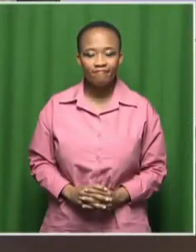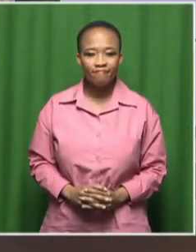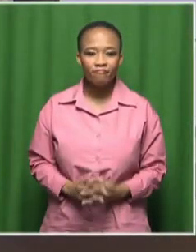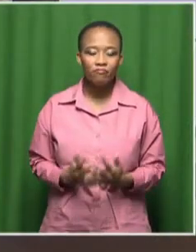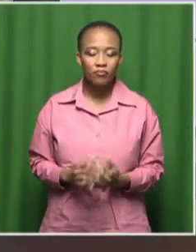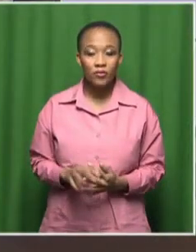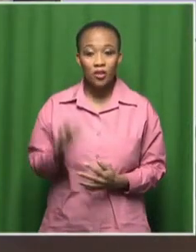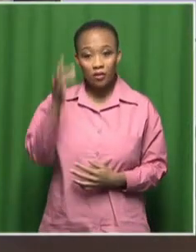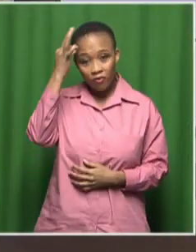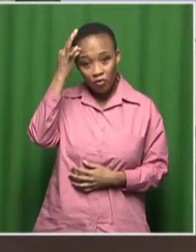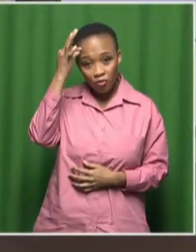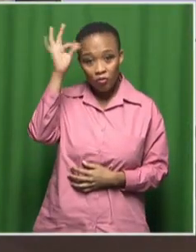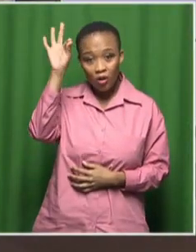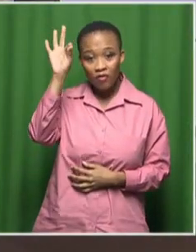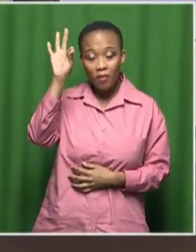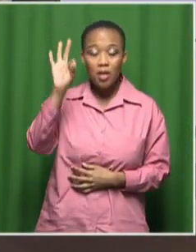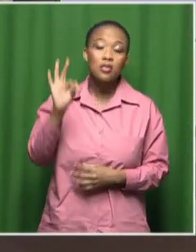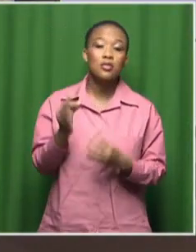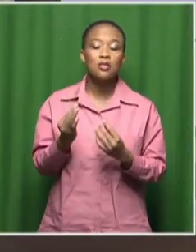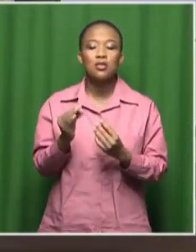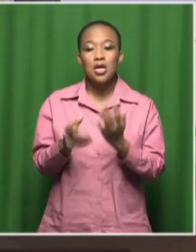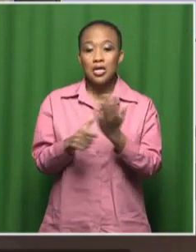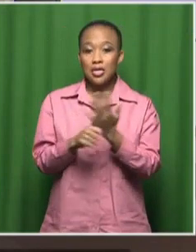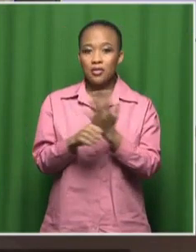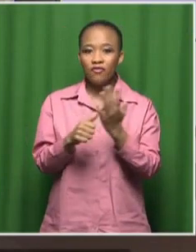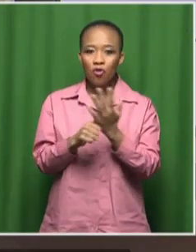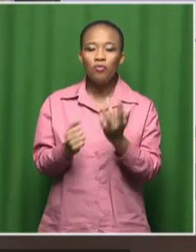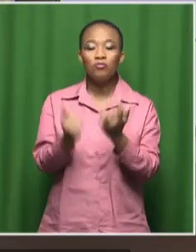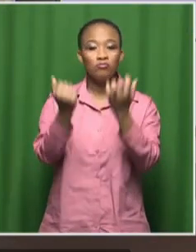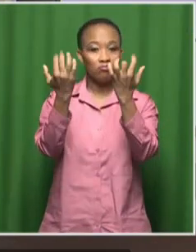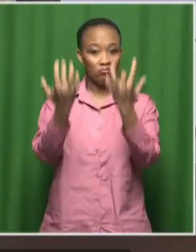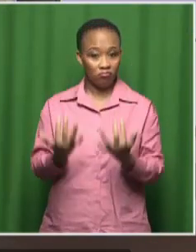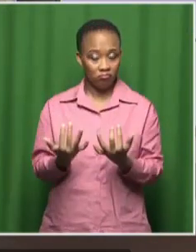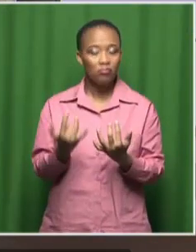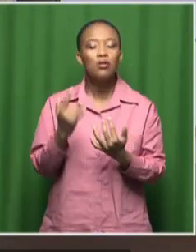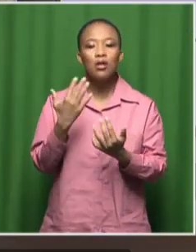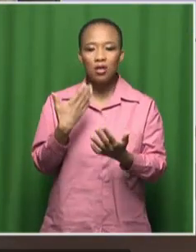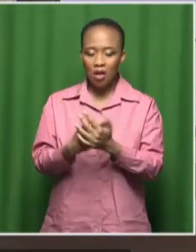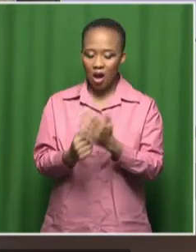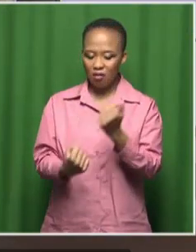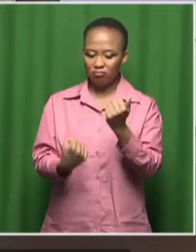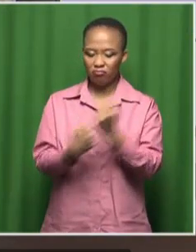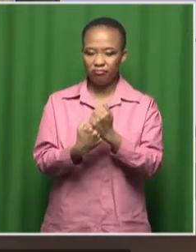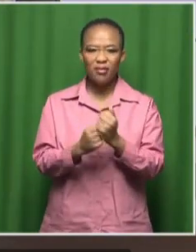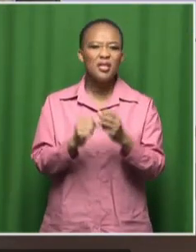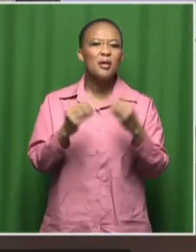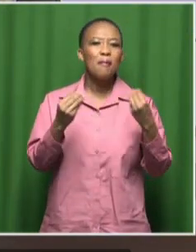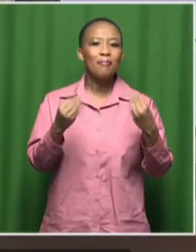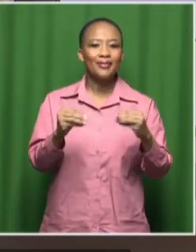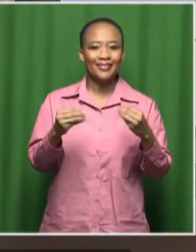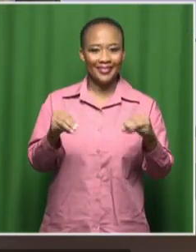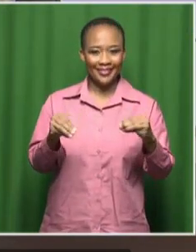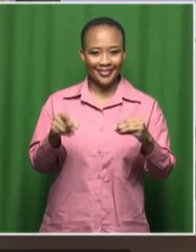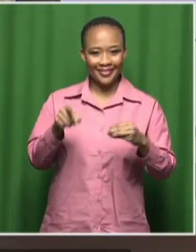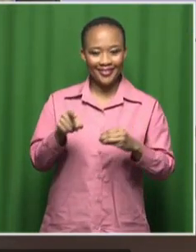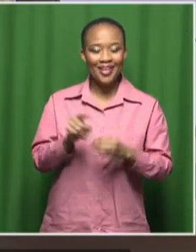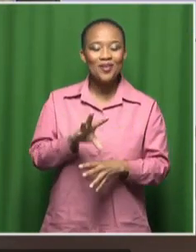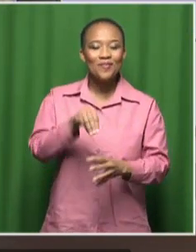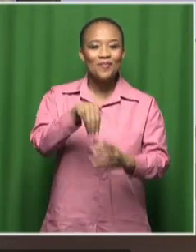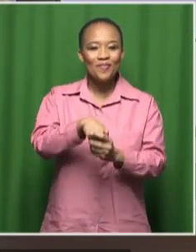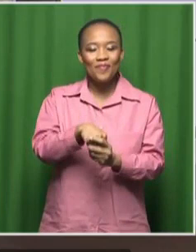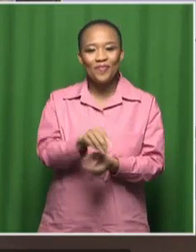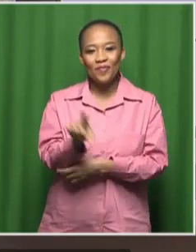Now, government tax incentives can go a long way to supporting business and therefore the economy. These include a